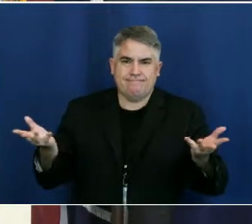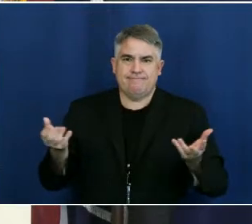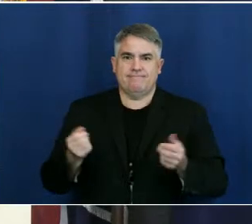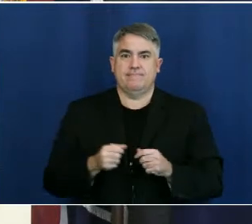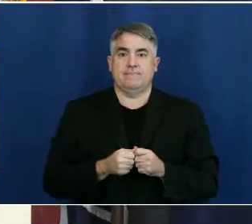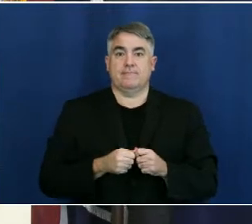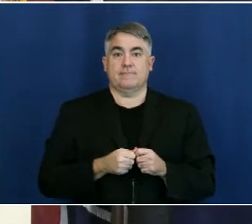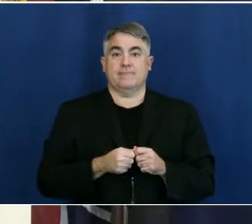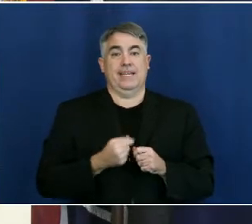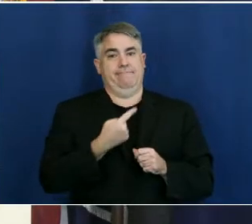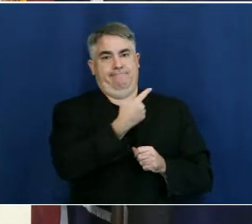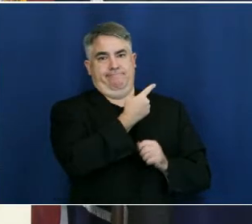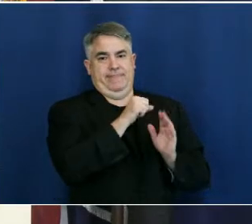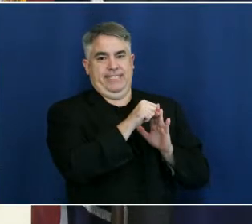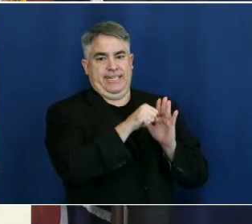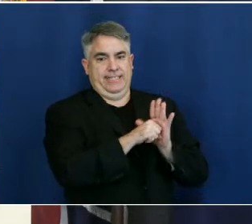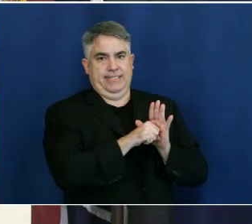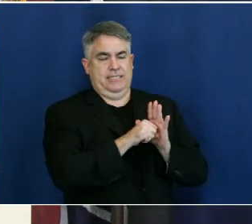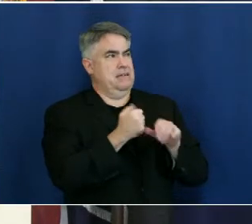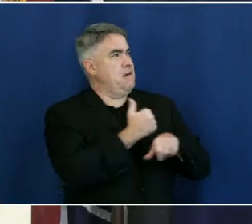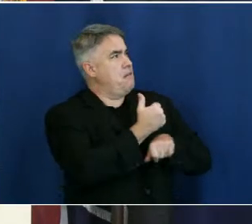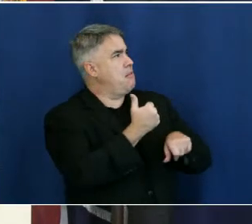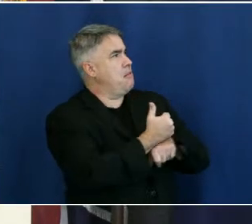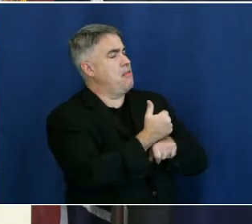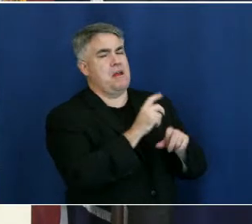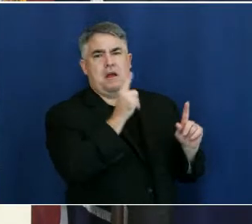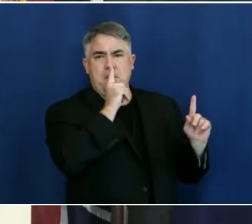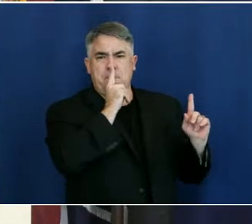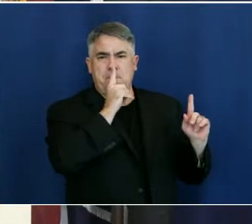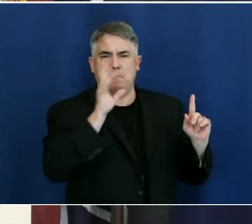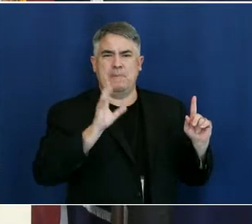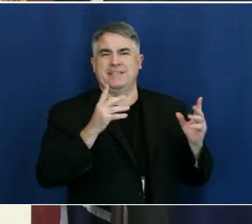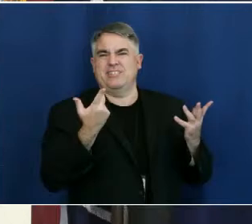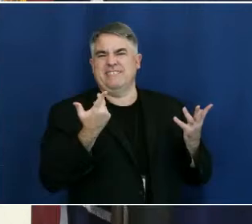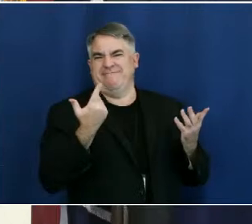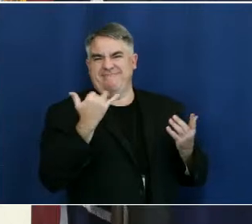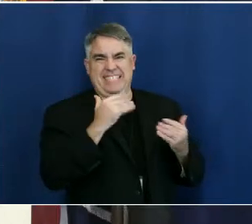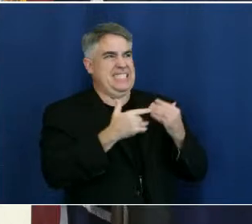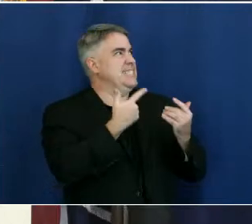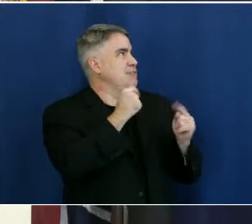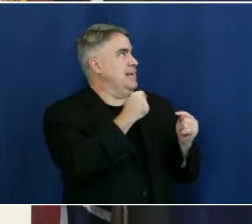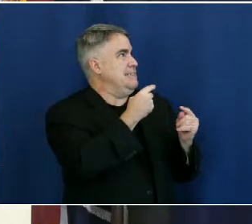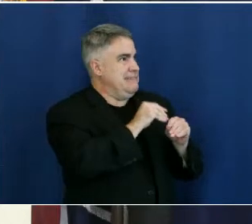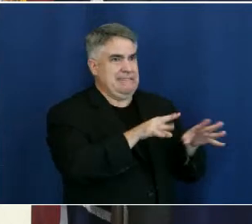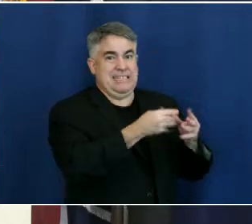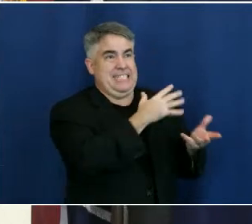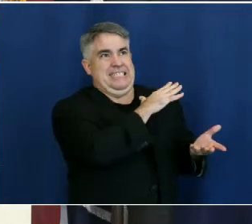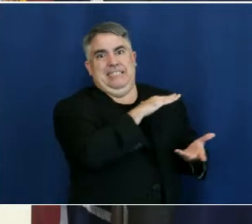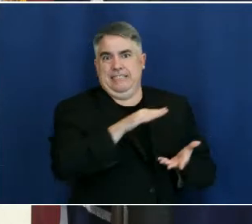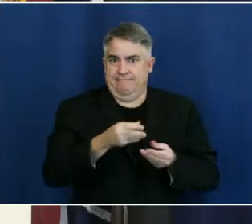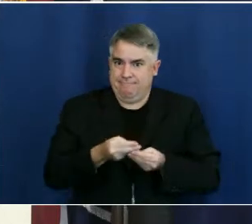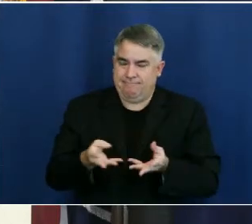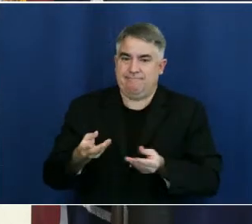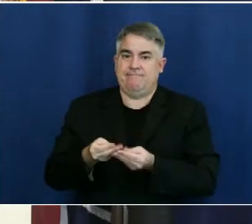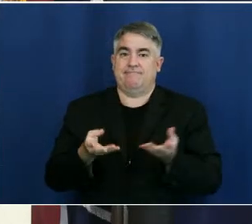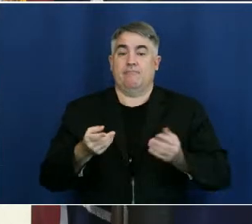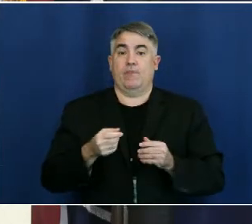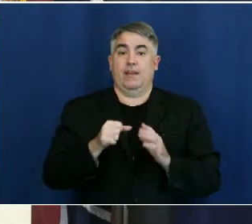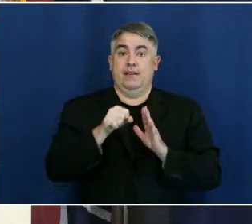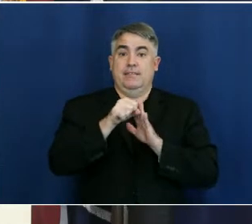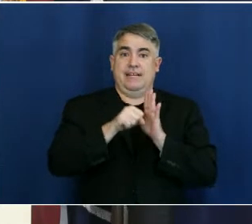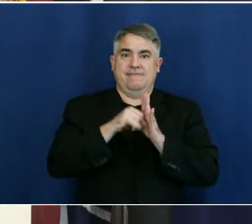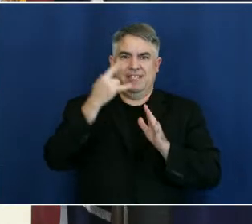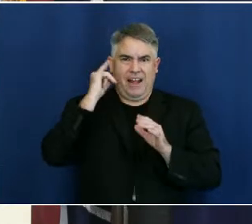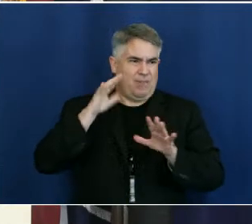The feds can only allocate to the states what they have. States can only allocate to counties what they have. And as a county, we can only give what we